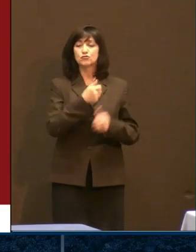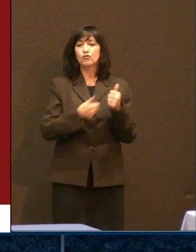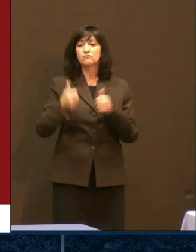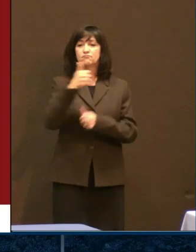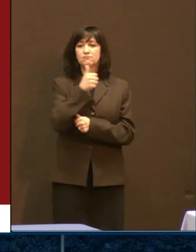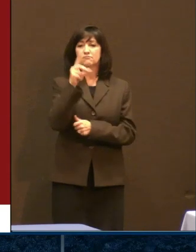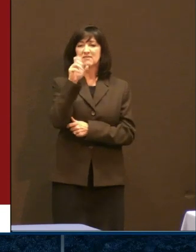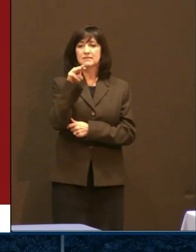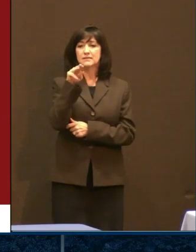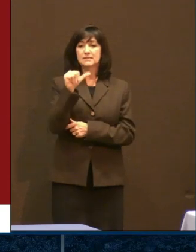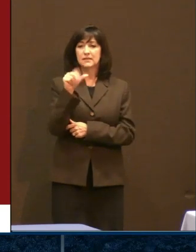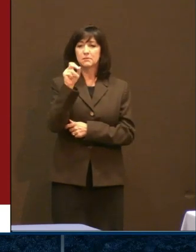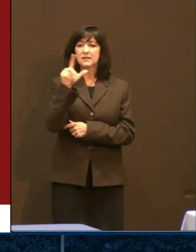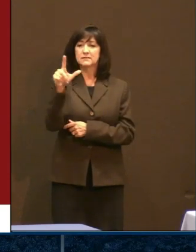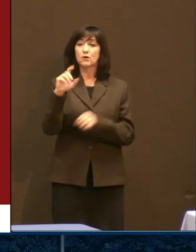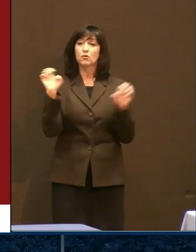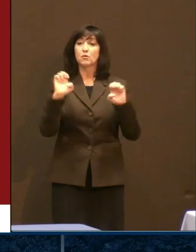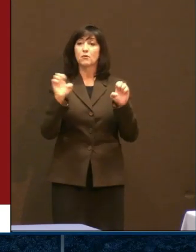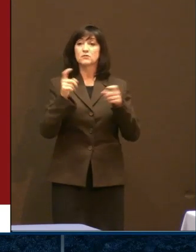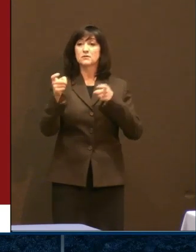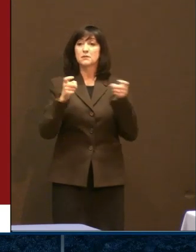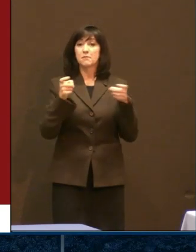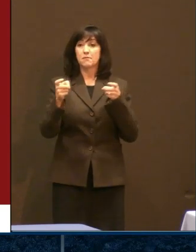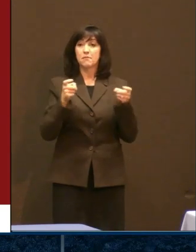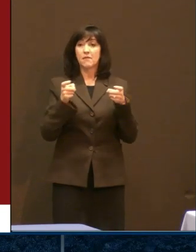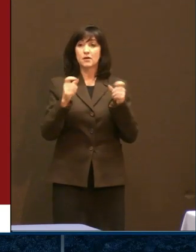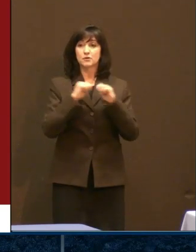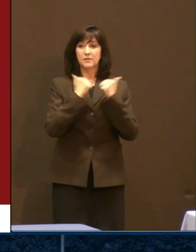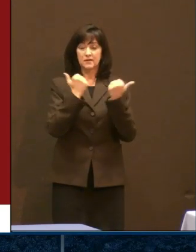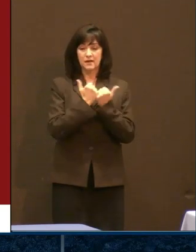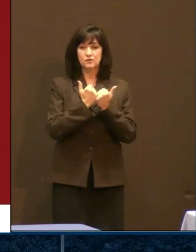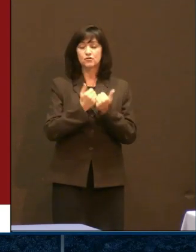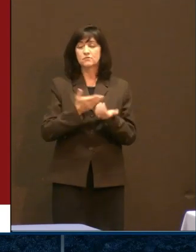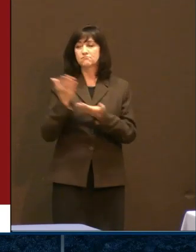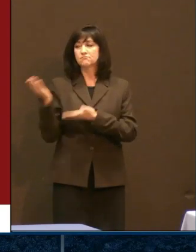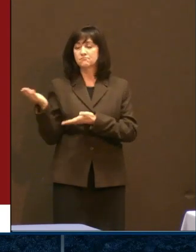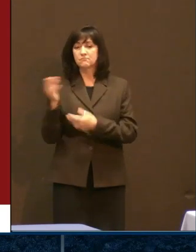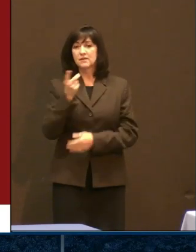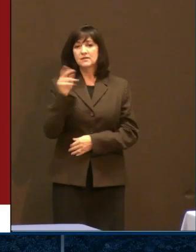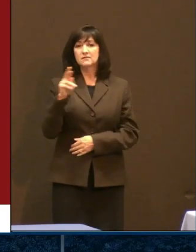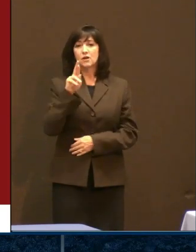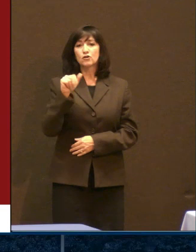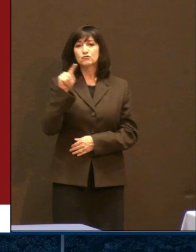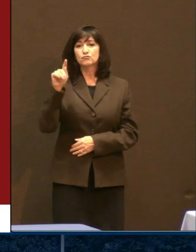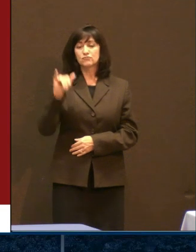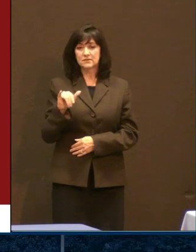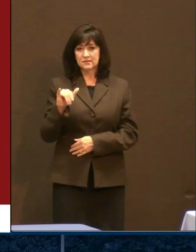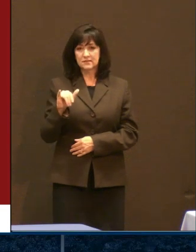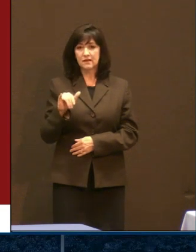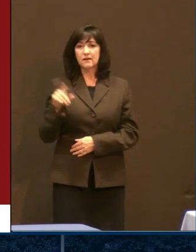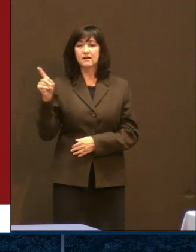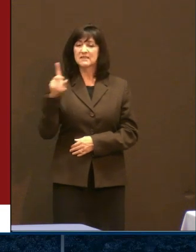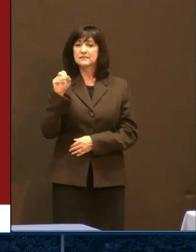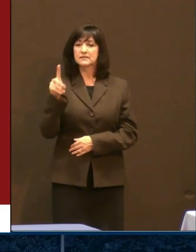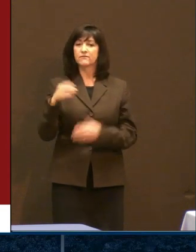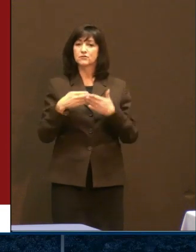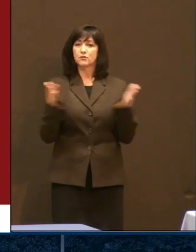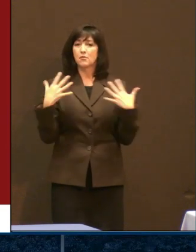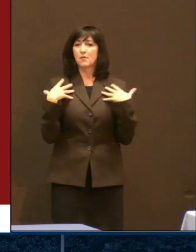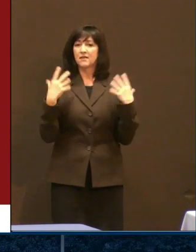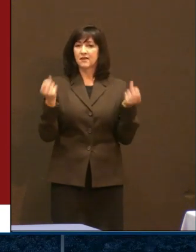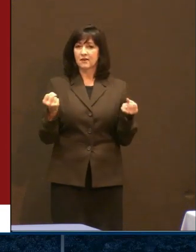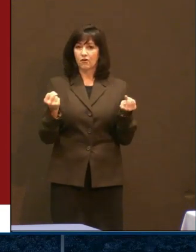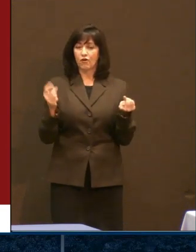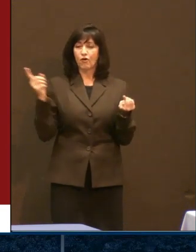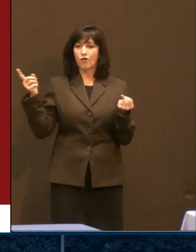point person on all these activities, and Dr. Karyl Rattay, who's the Director of the Division of Public Health. And again, I want to